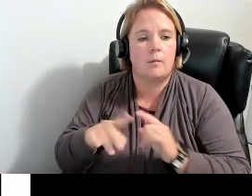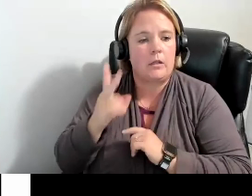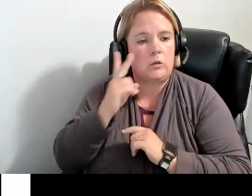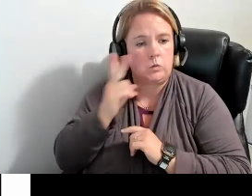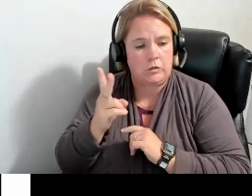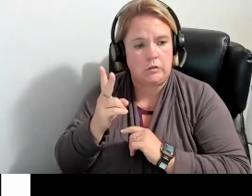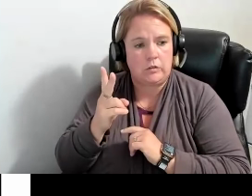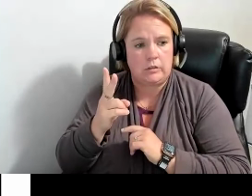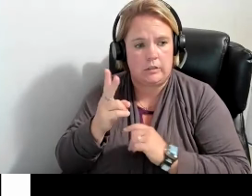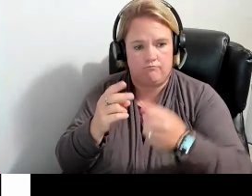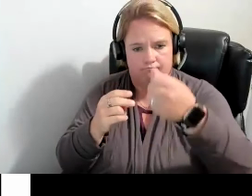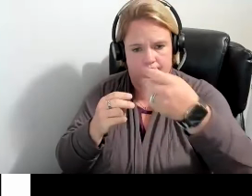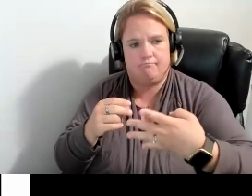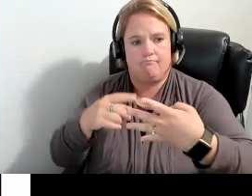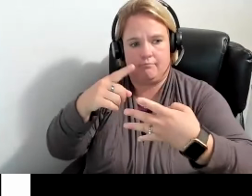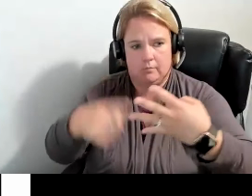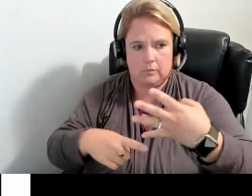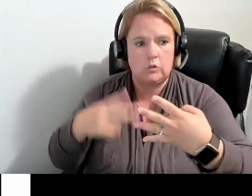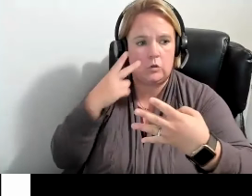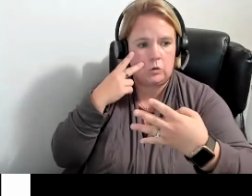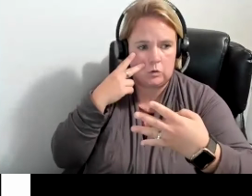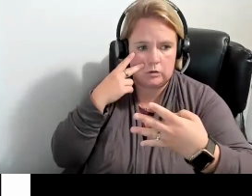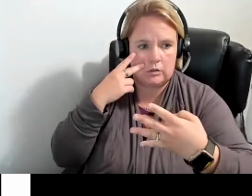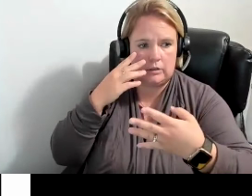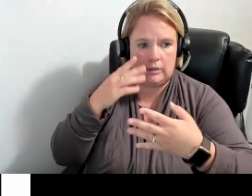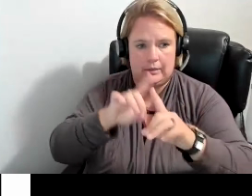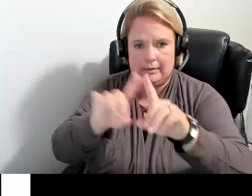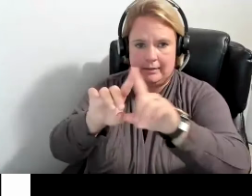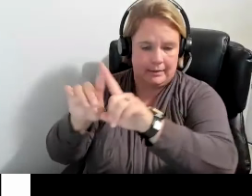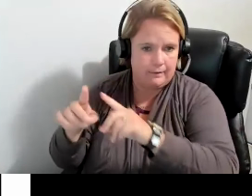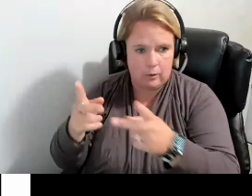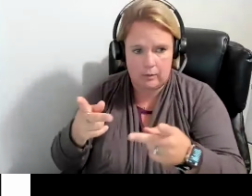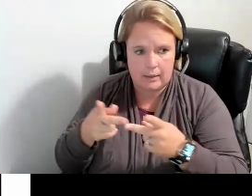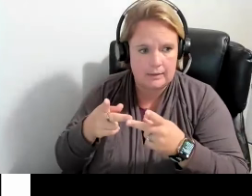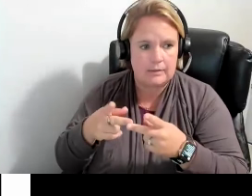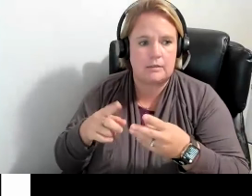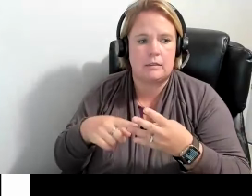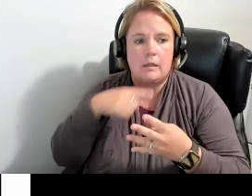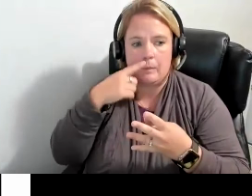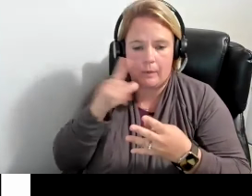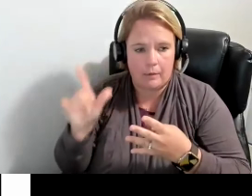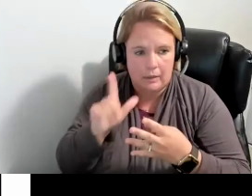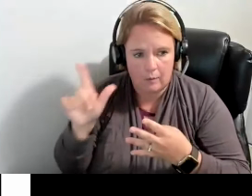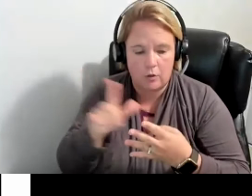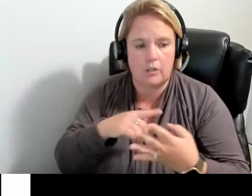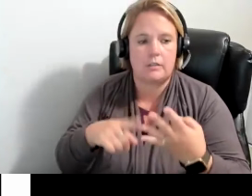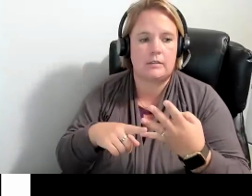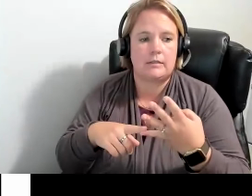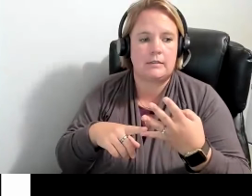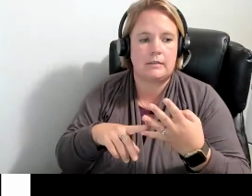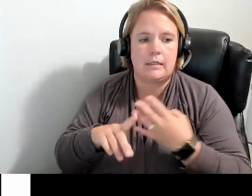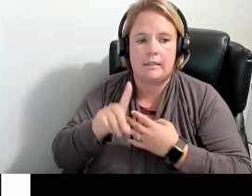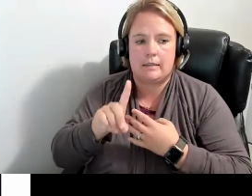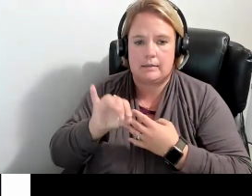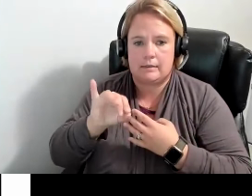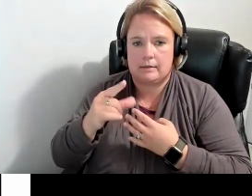of all out there. It's at Fresno Adult School, Central Adult School, some of the public libraries who are partnering with this digital literacy